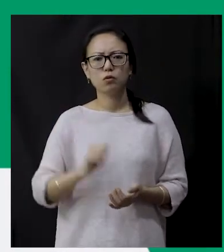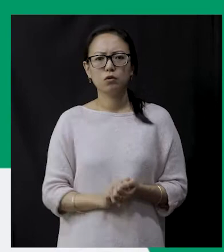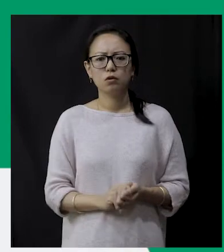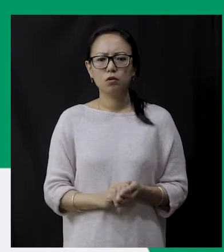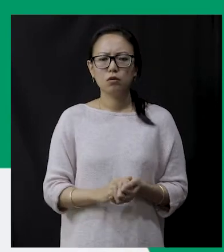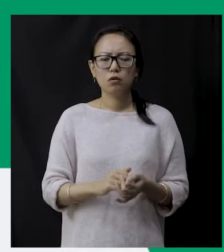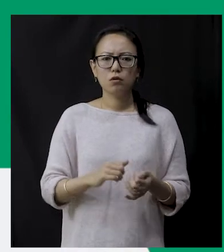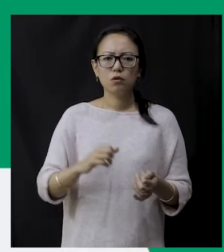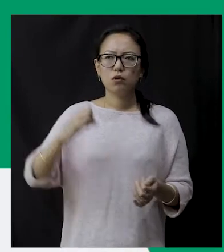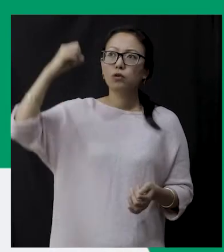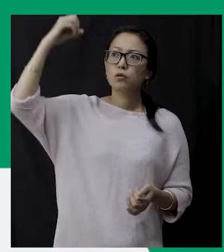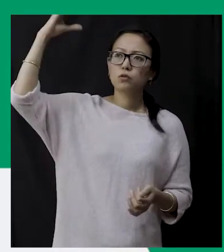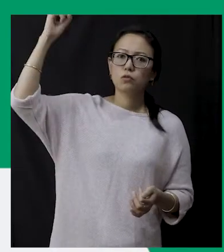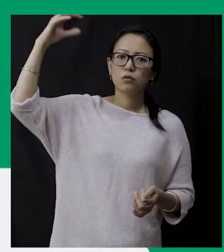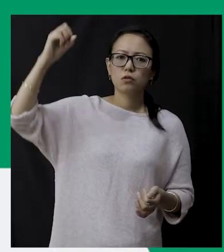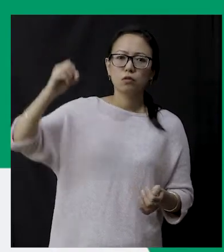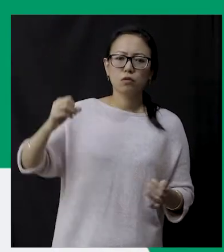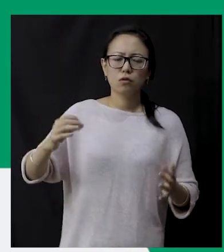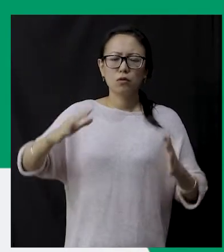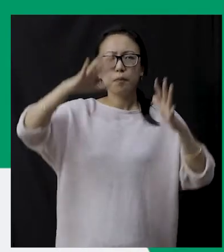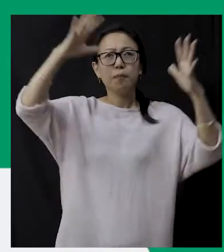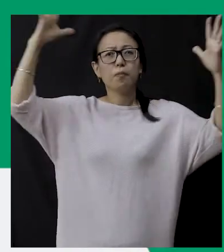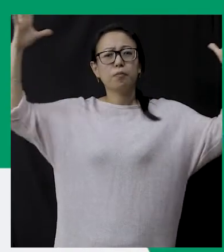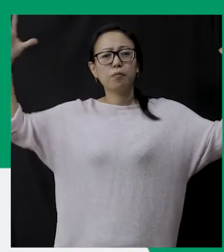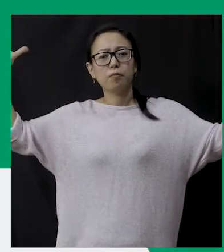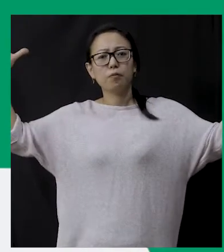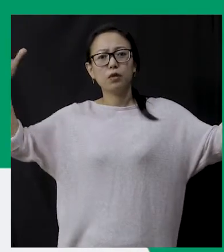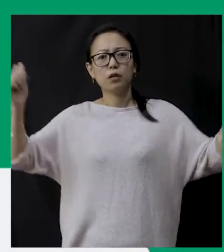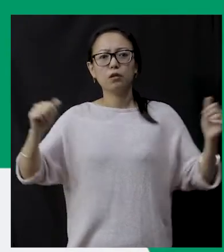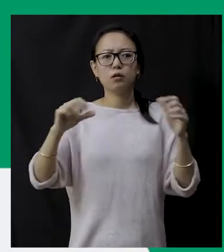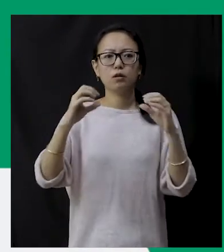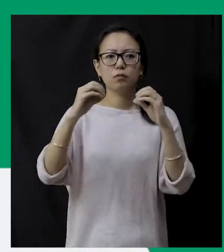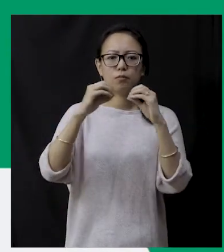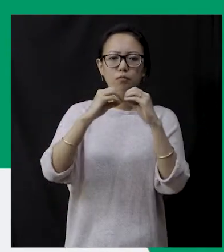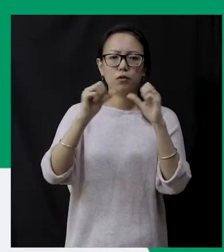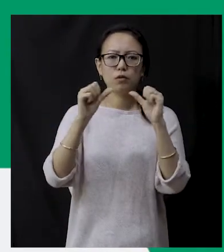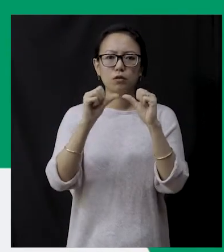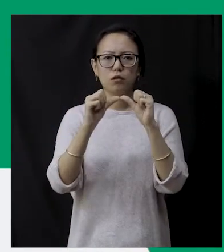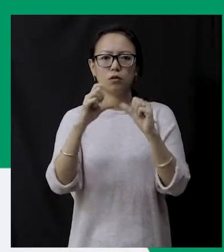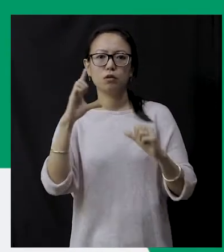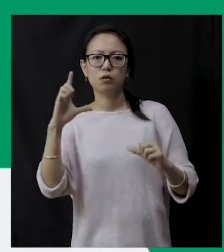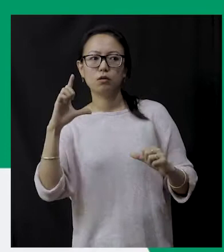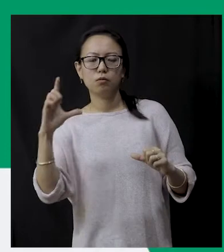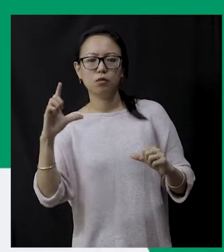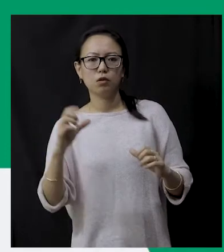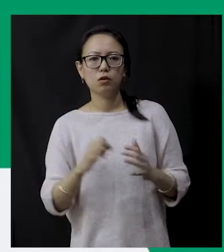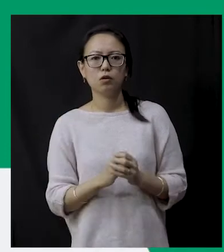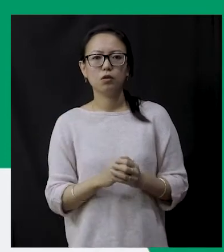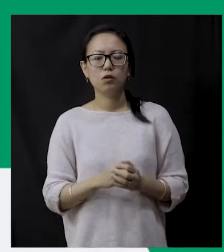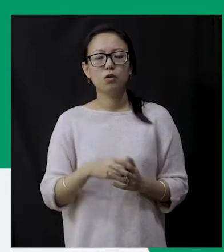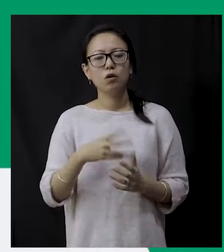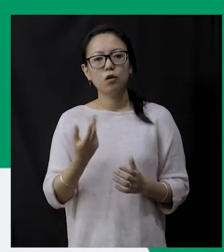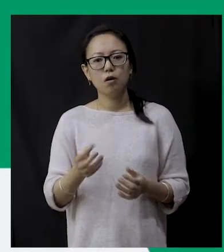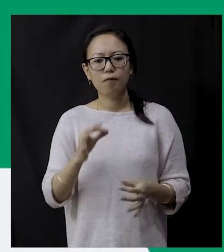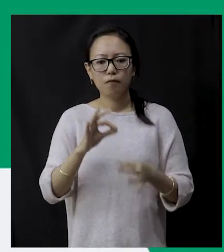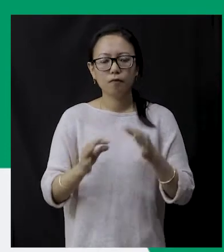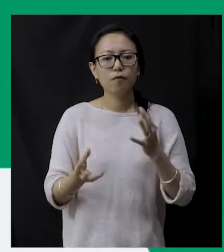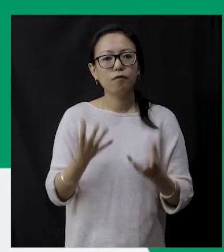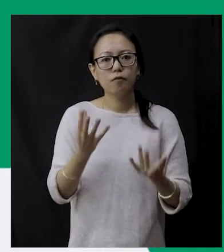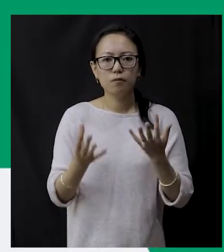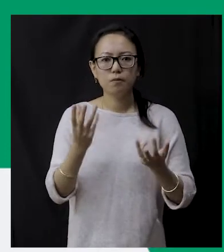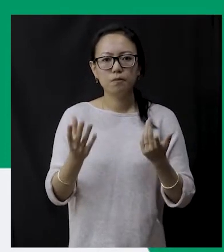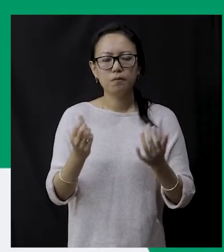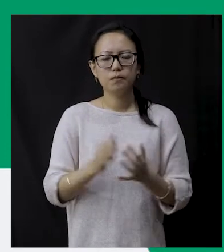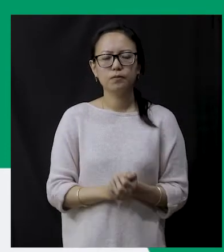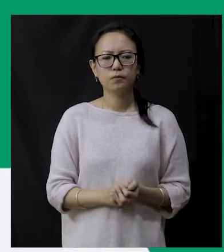ball? Okay, a big ball, B-A-L-L, ball of fire.